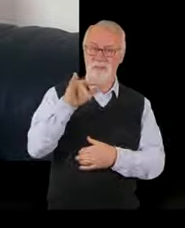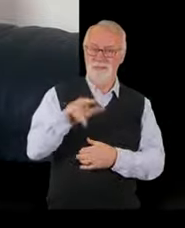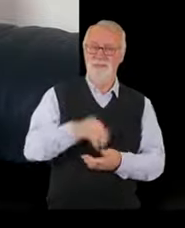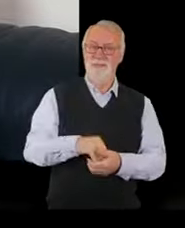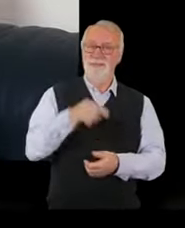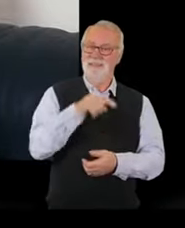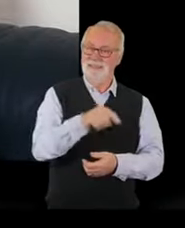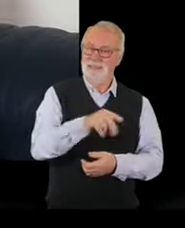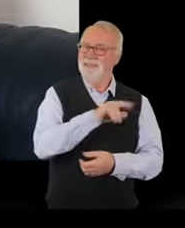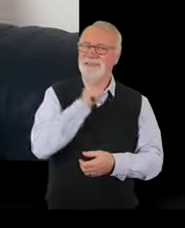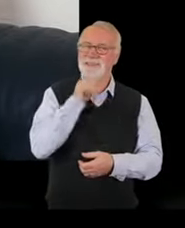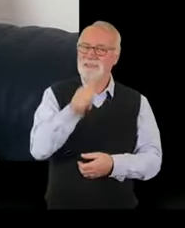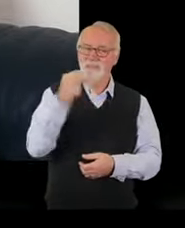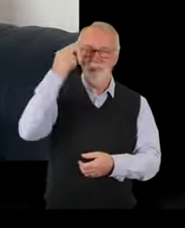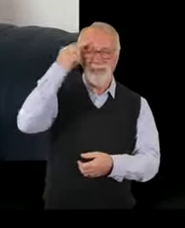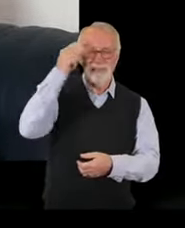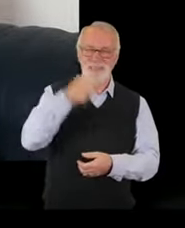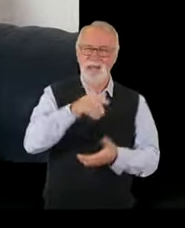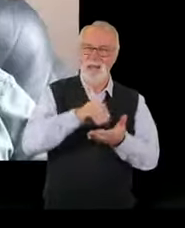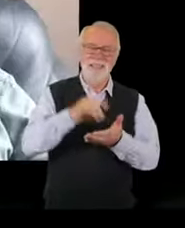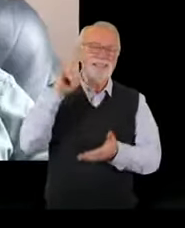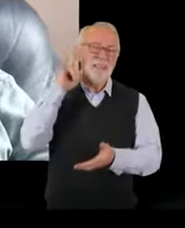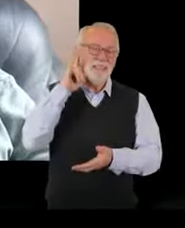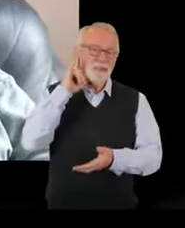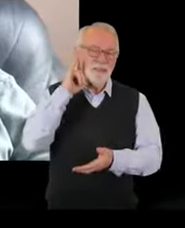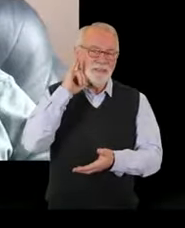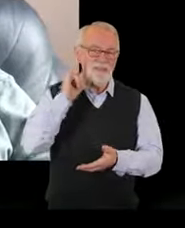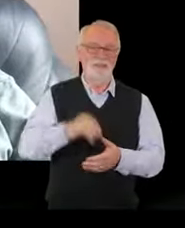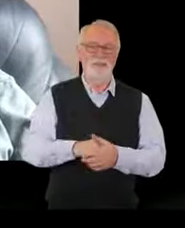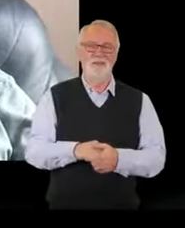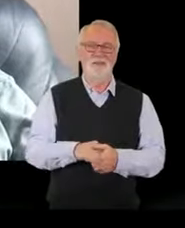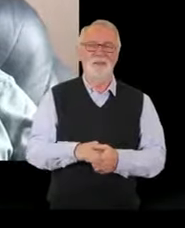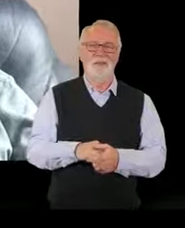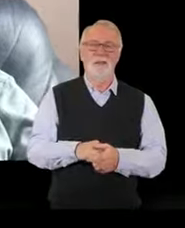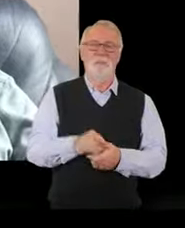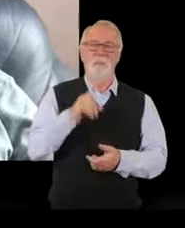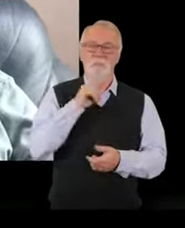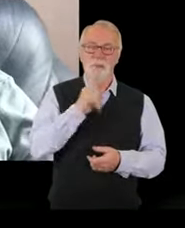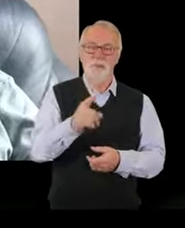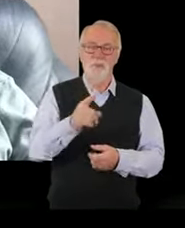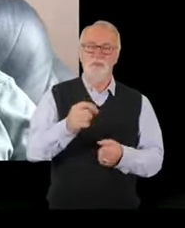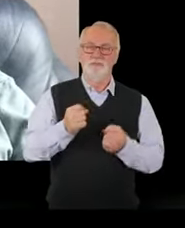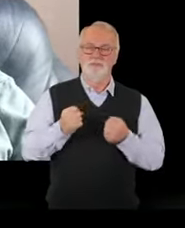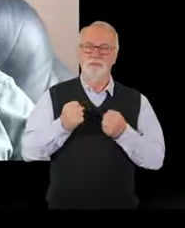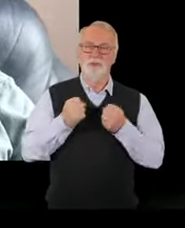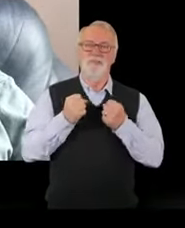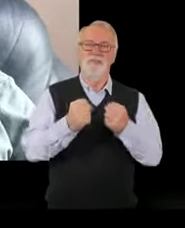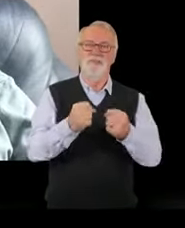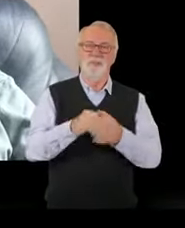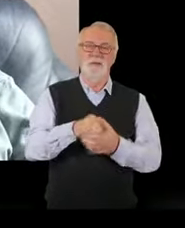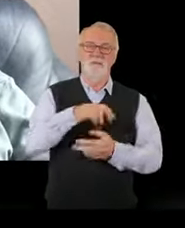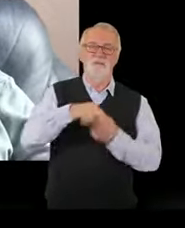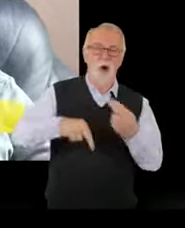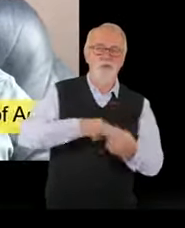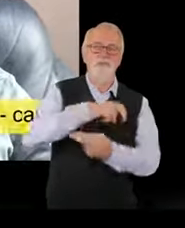that it was loud at all. To me it was just natural. He actually didn't realise that he had a hearing loss but it was driving me